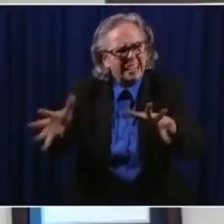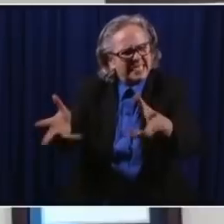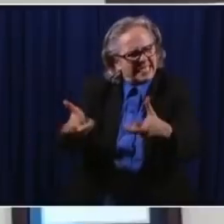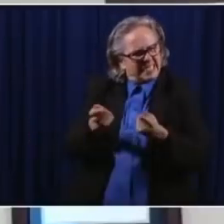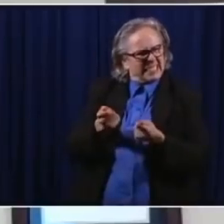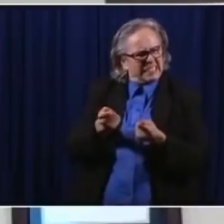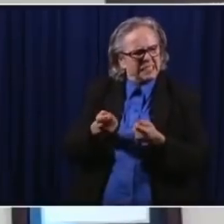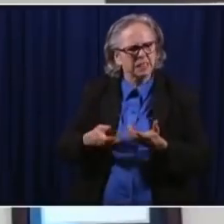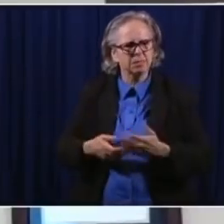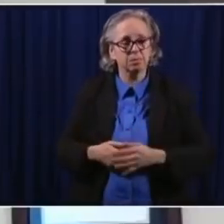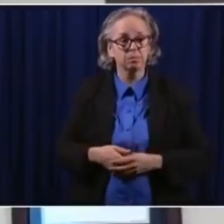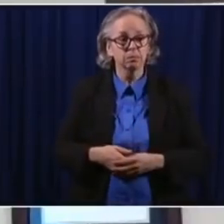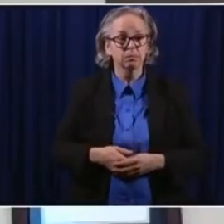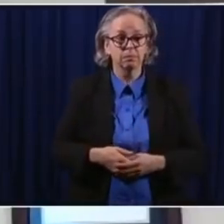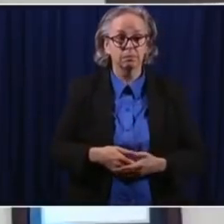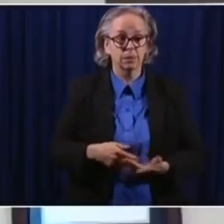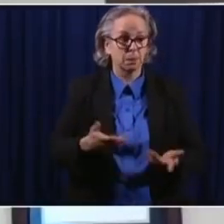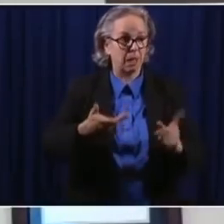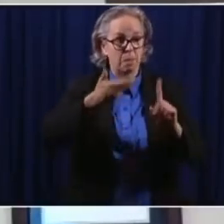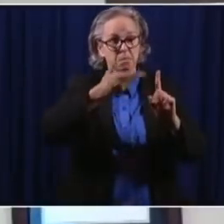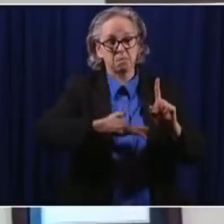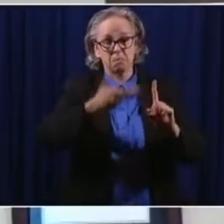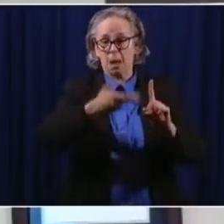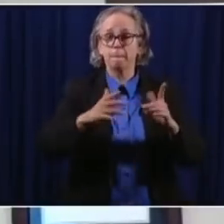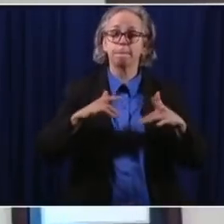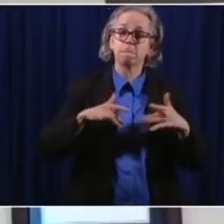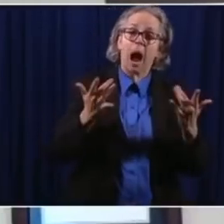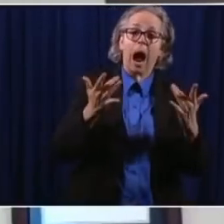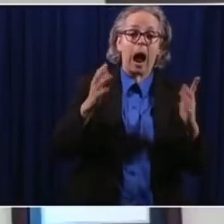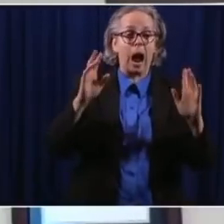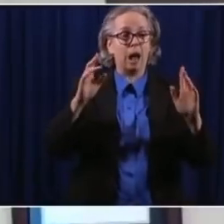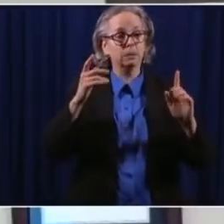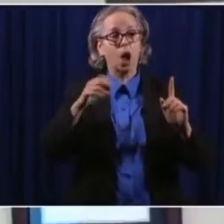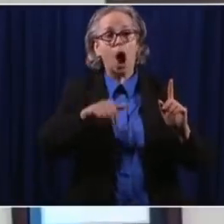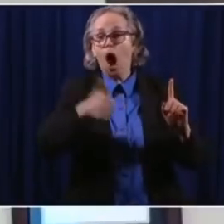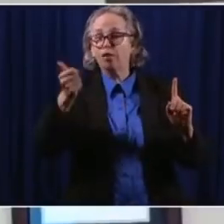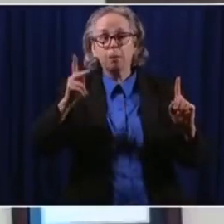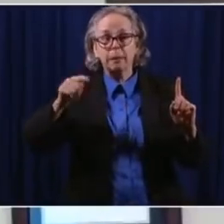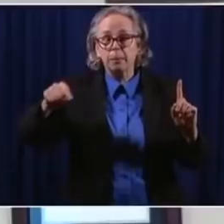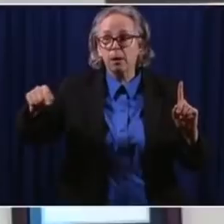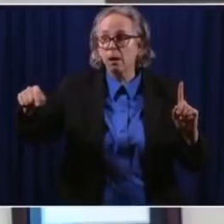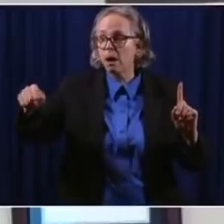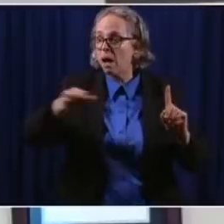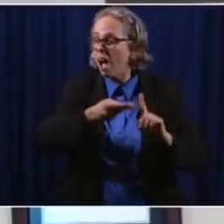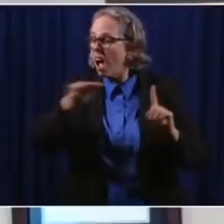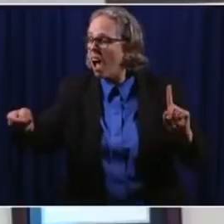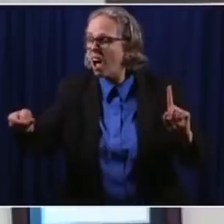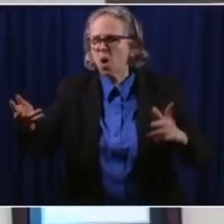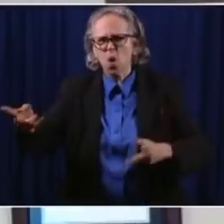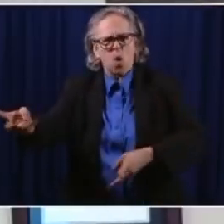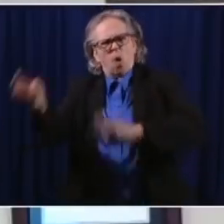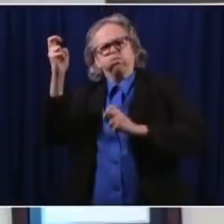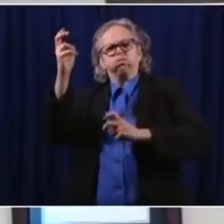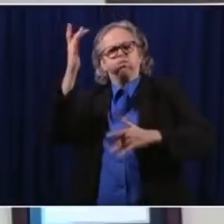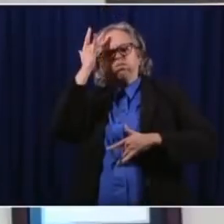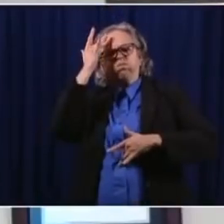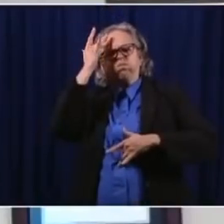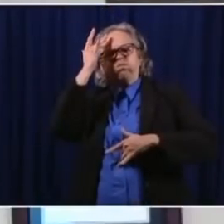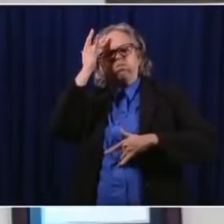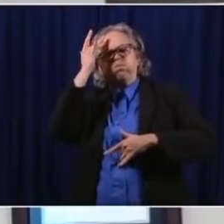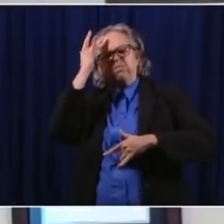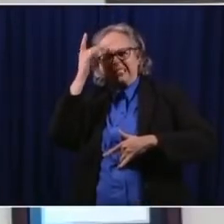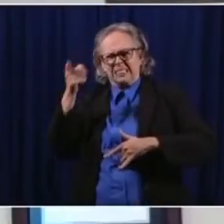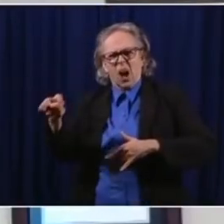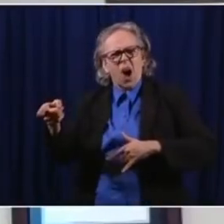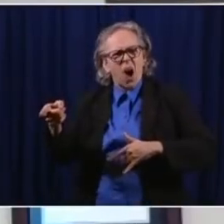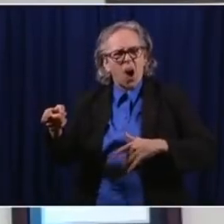mild for you, but it might not be mild for that next person. Really, to Commissioner Patterson's point, those cases that ended up in the